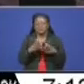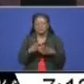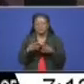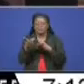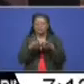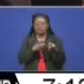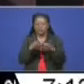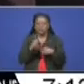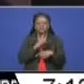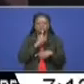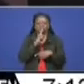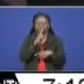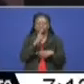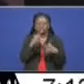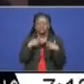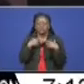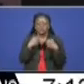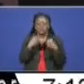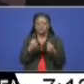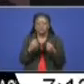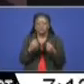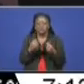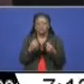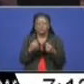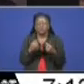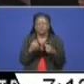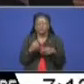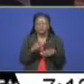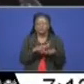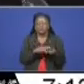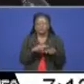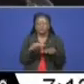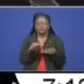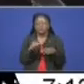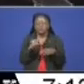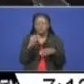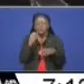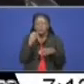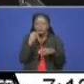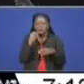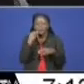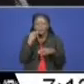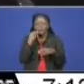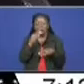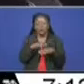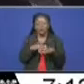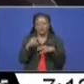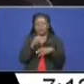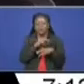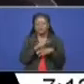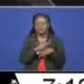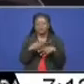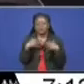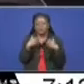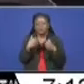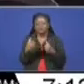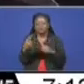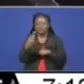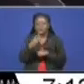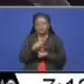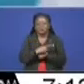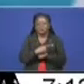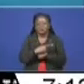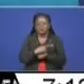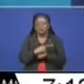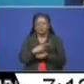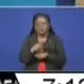was coincidentally called home on National Heroes Day. Archdeacon of the Northern Bahamas, the Venerable Earl Hepburn, says both